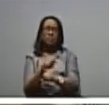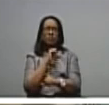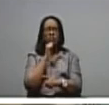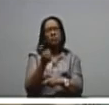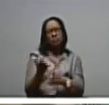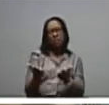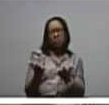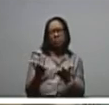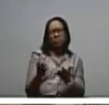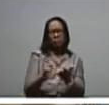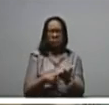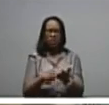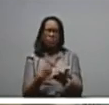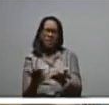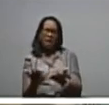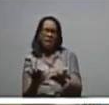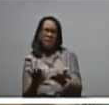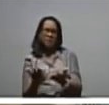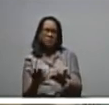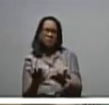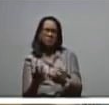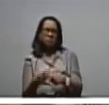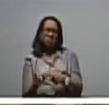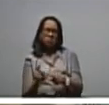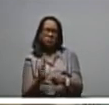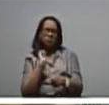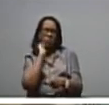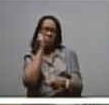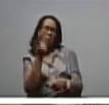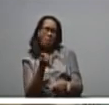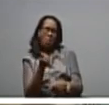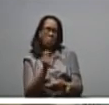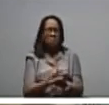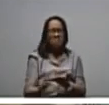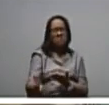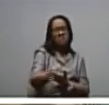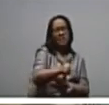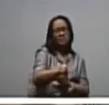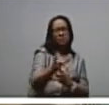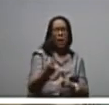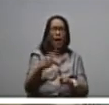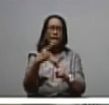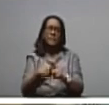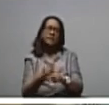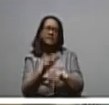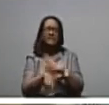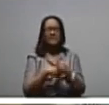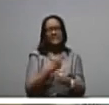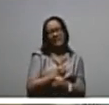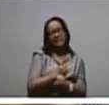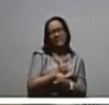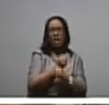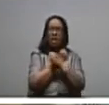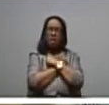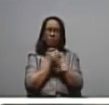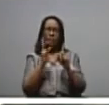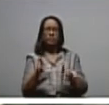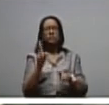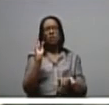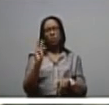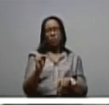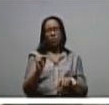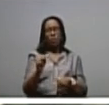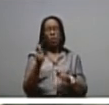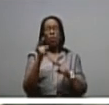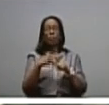now, every single day of our life, in every single